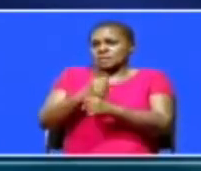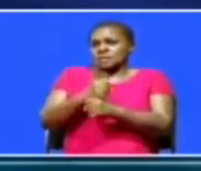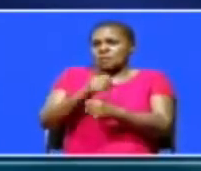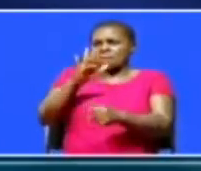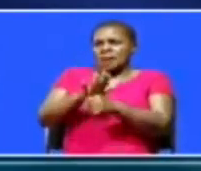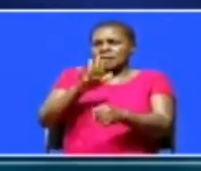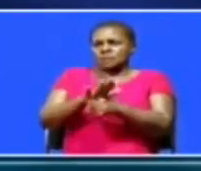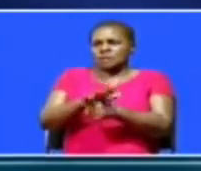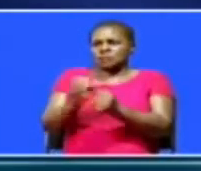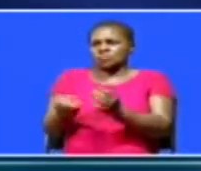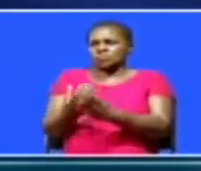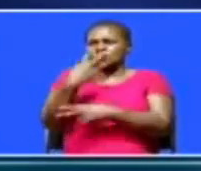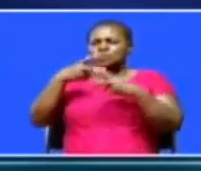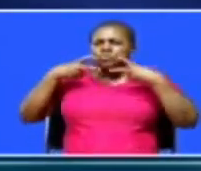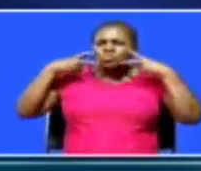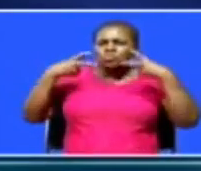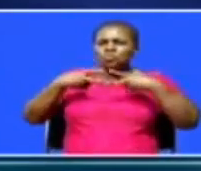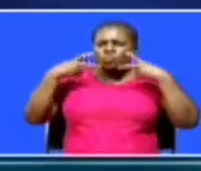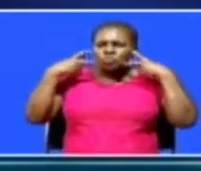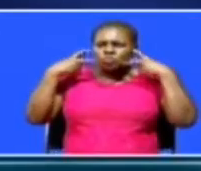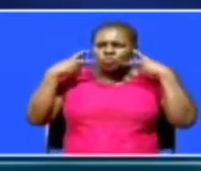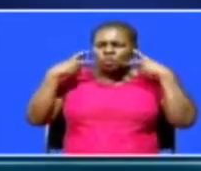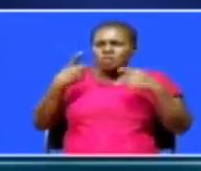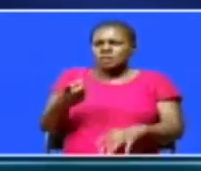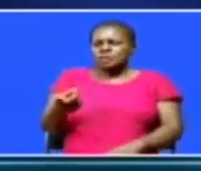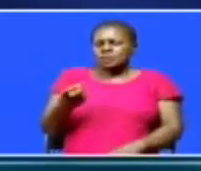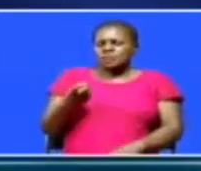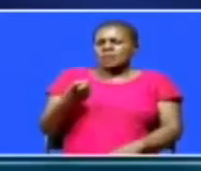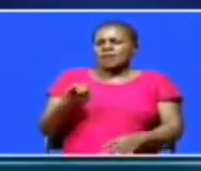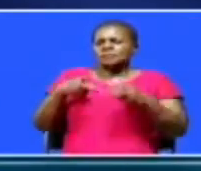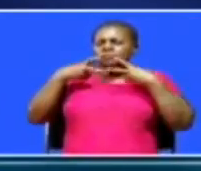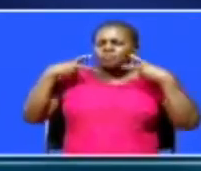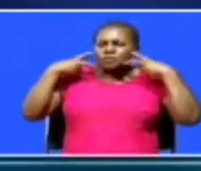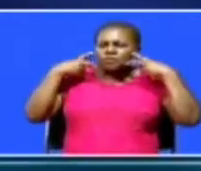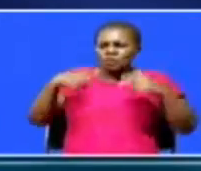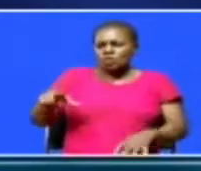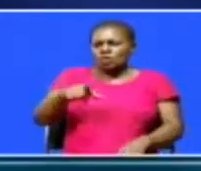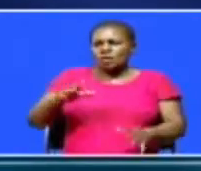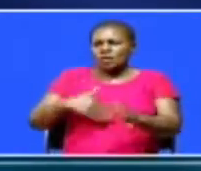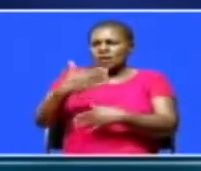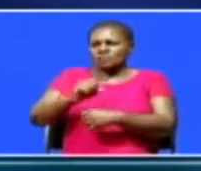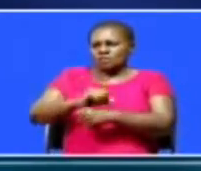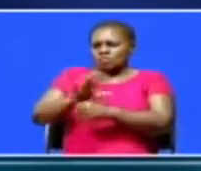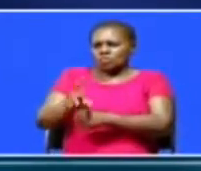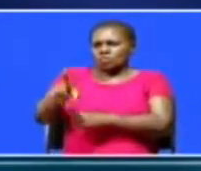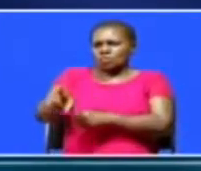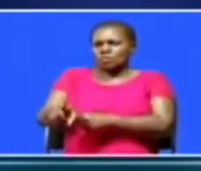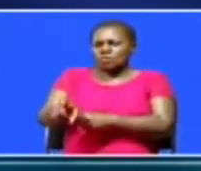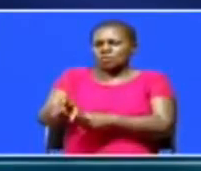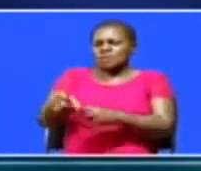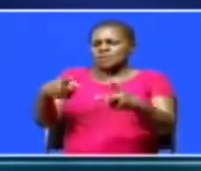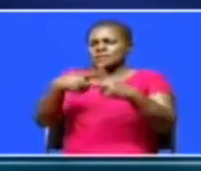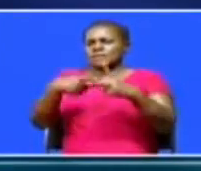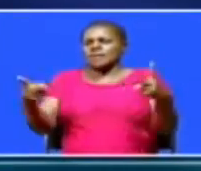mass production of face masks, bridging the global demand for masks that spiked locally after COVID-19 pandemic